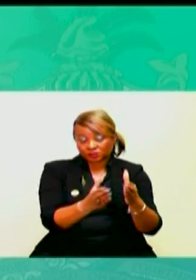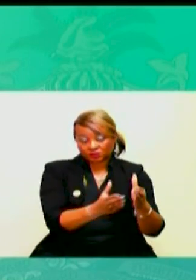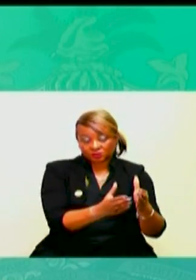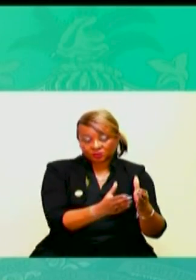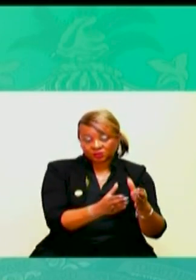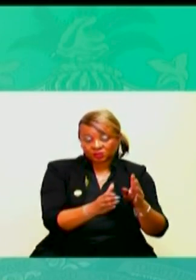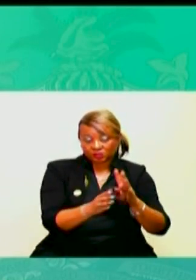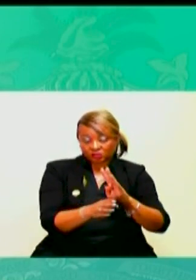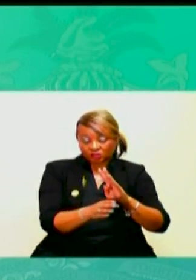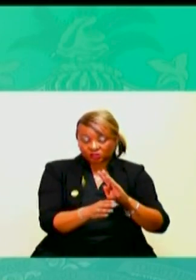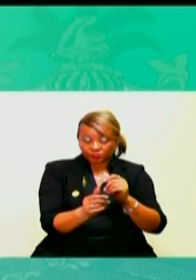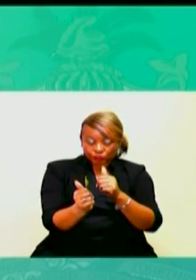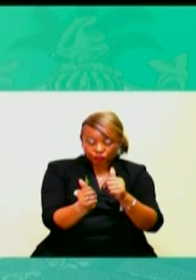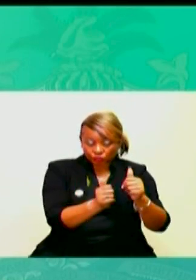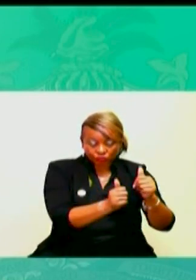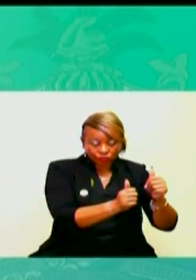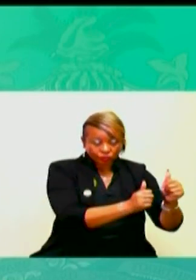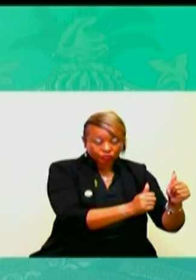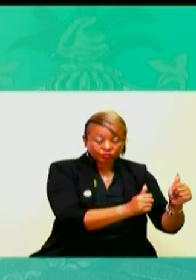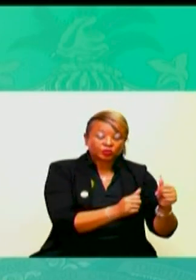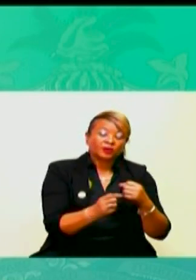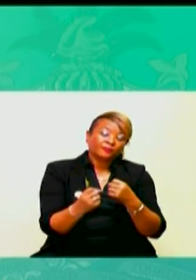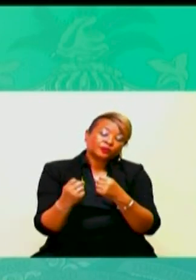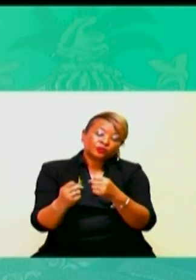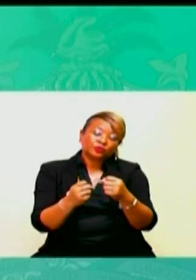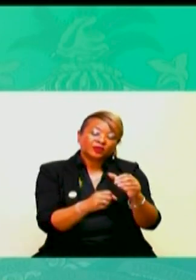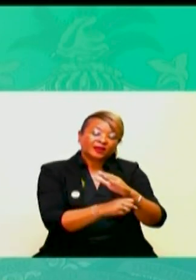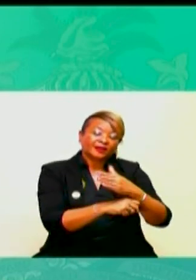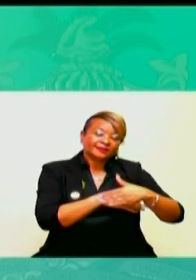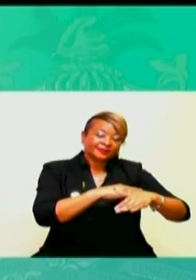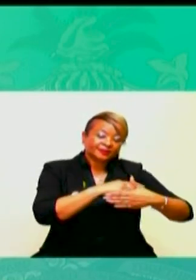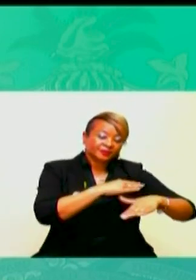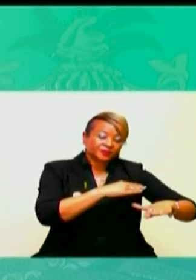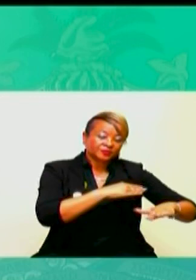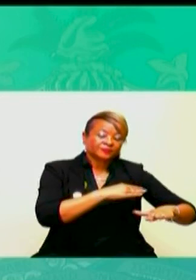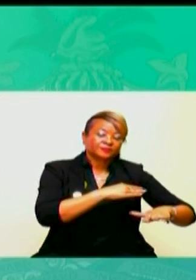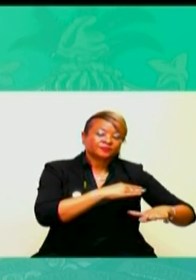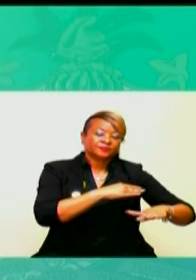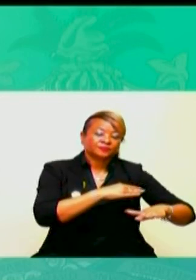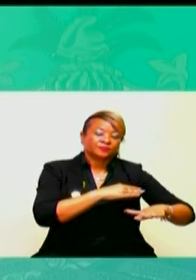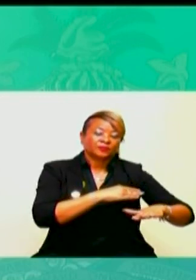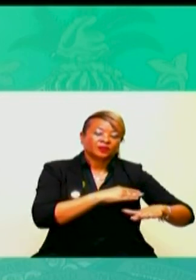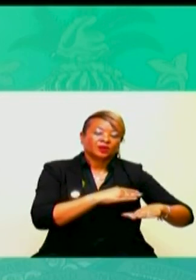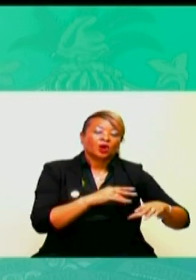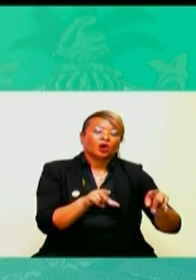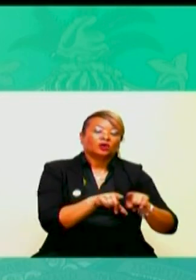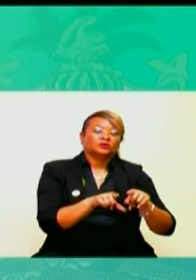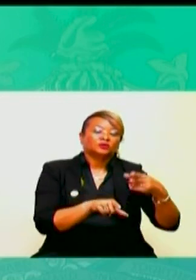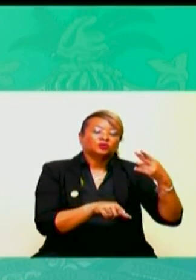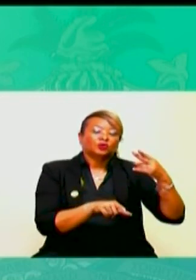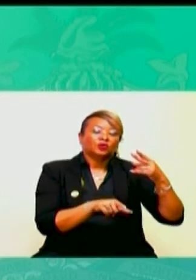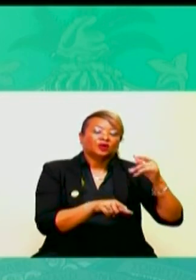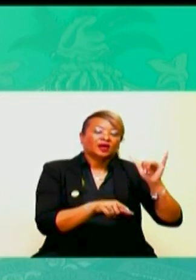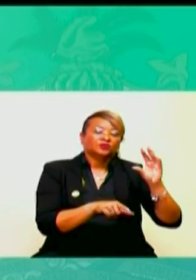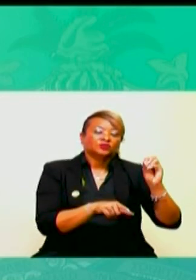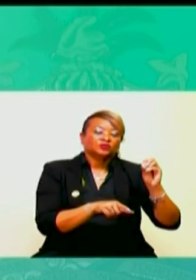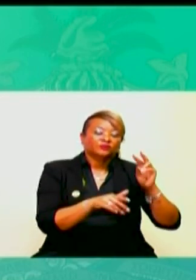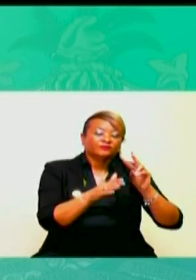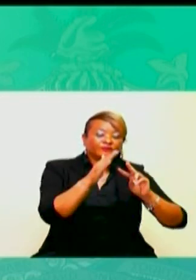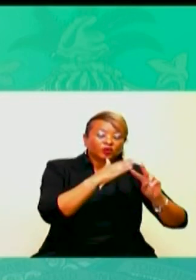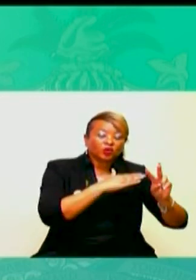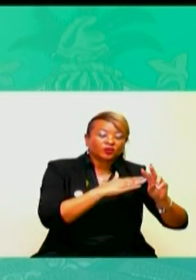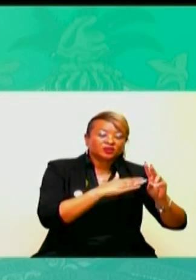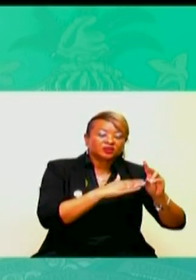the future expansion of resources needed by the Royal Bahamas Defense Force. also Lord Abaco, looks forward to the